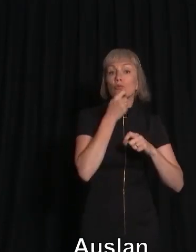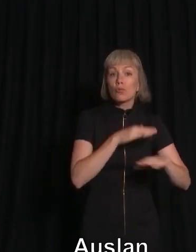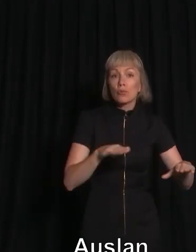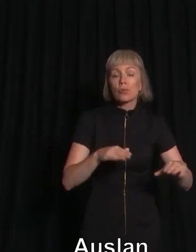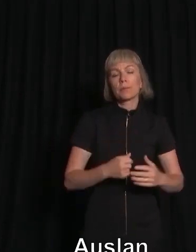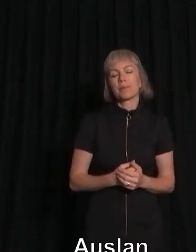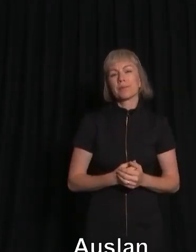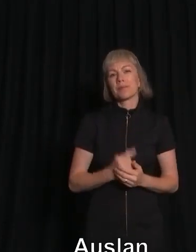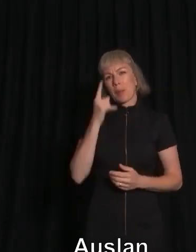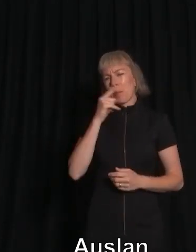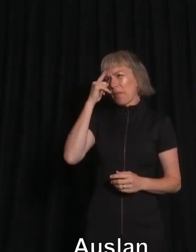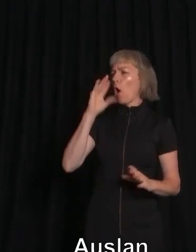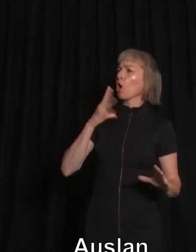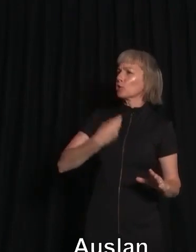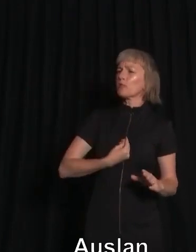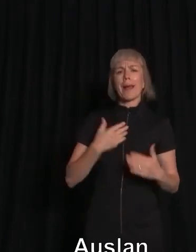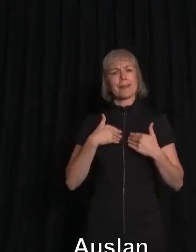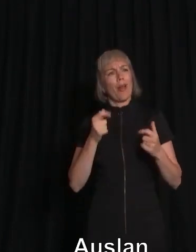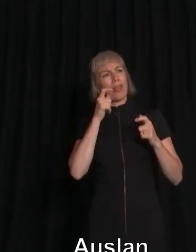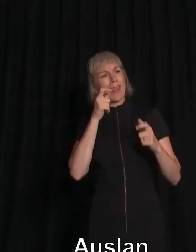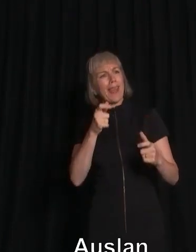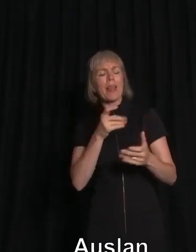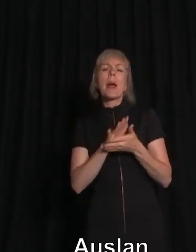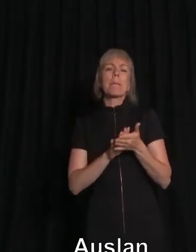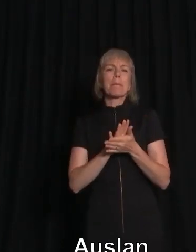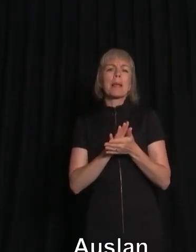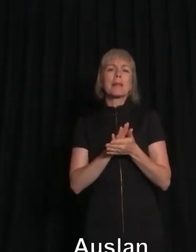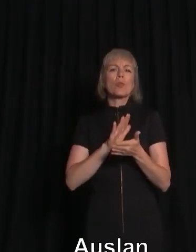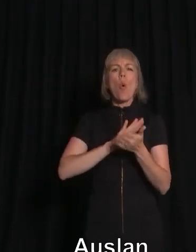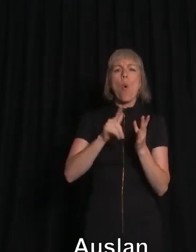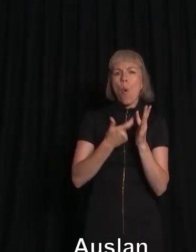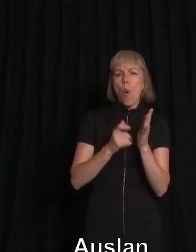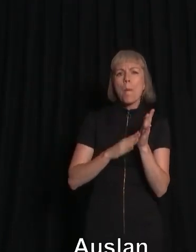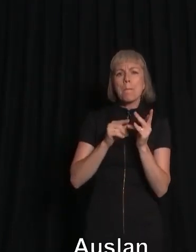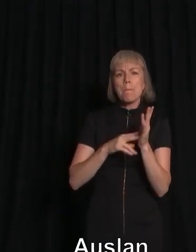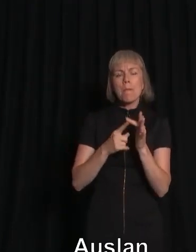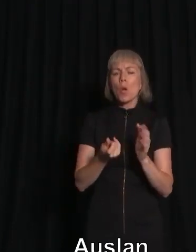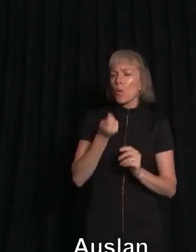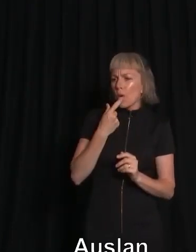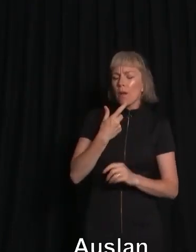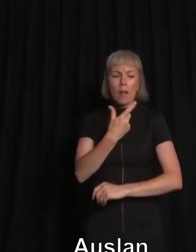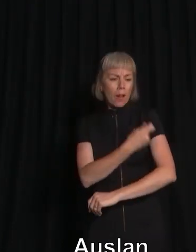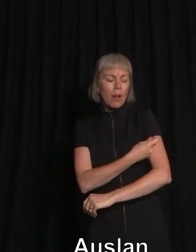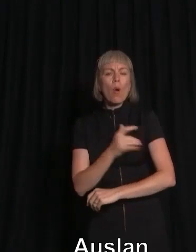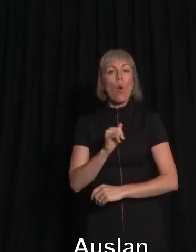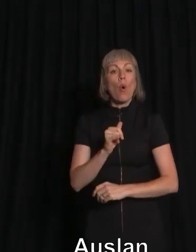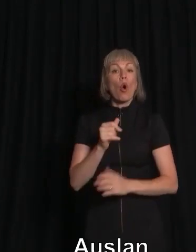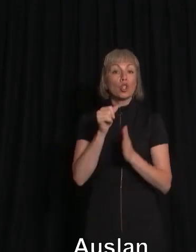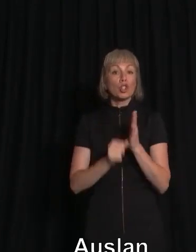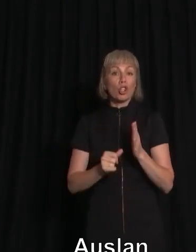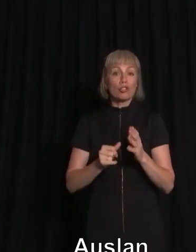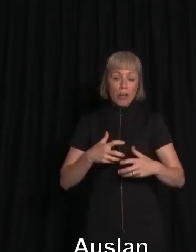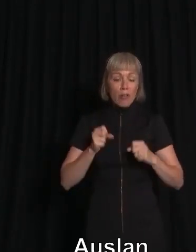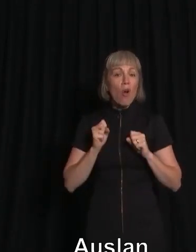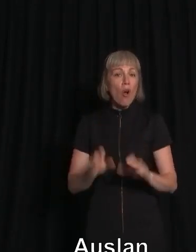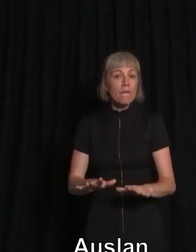think it's, it's something to do with hormones or surgery. And a lot of times it's just listening to the person